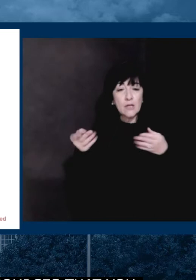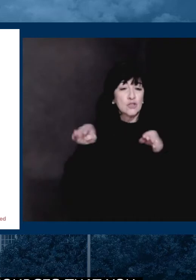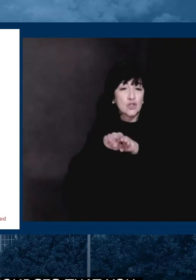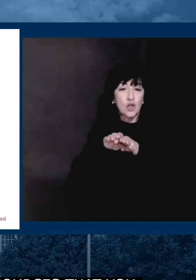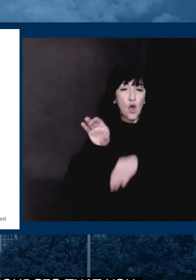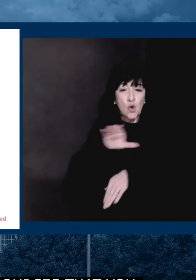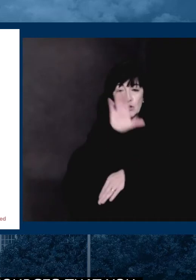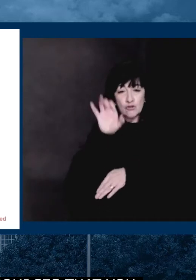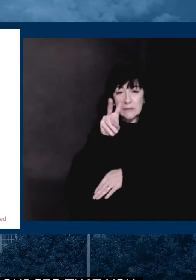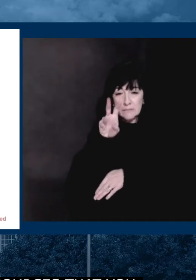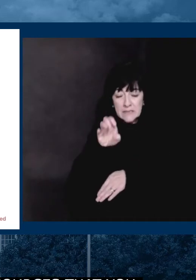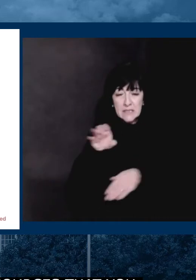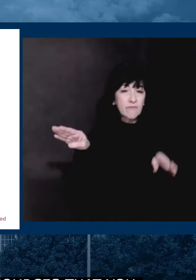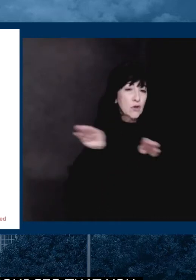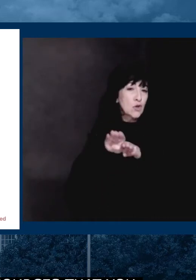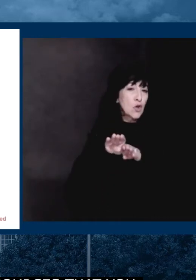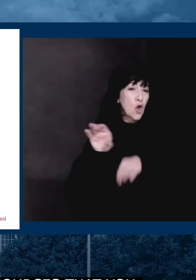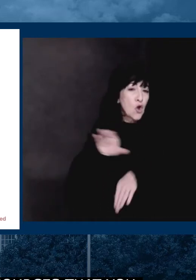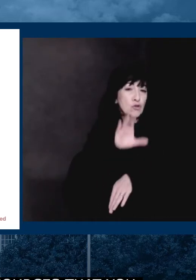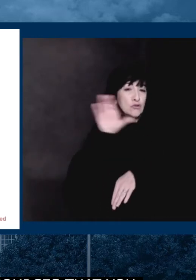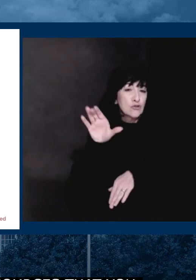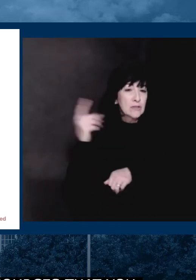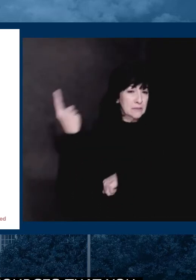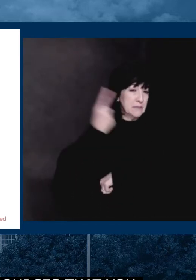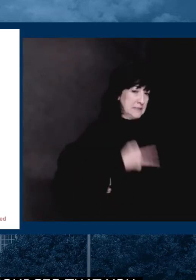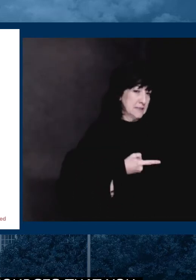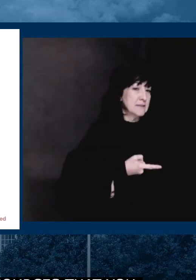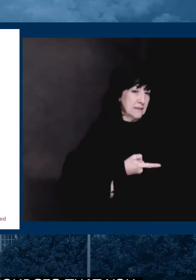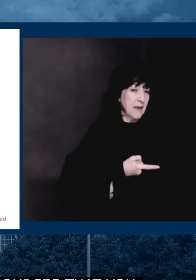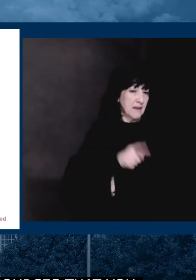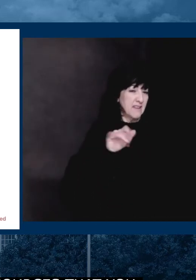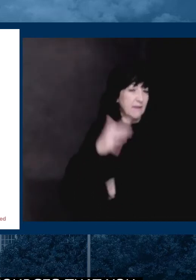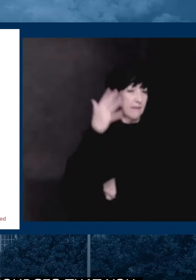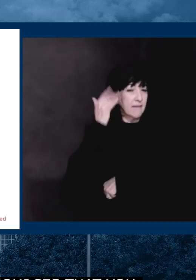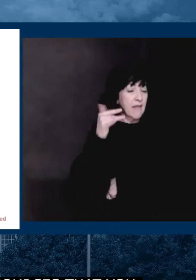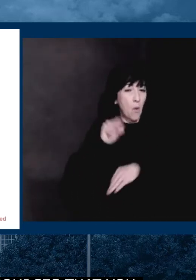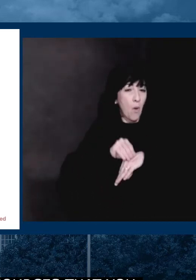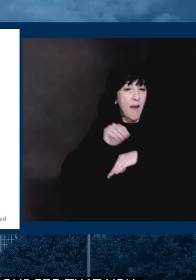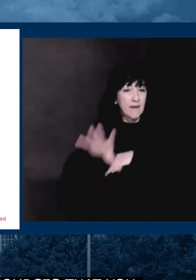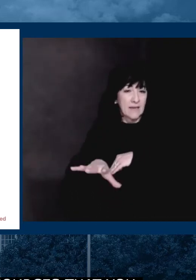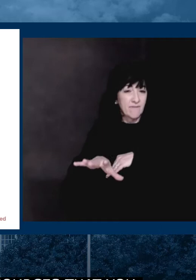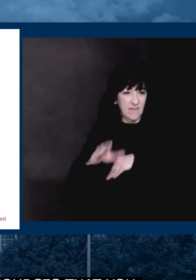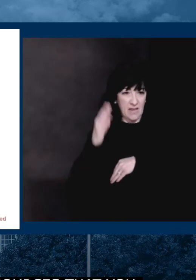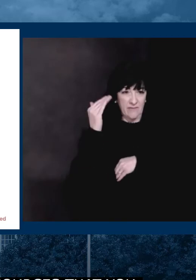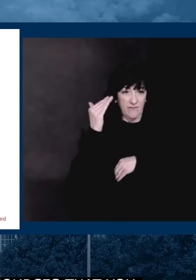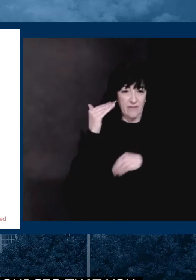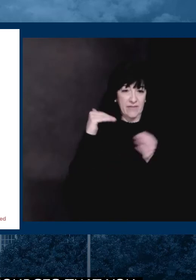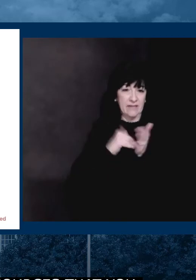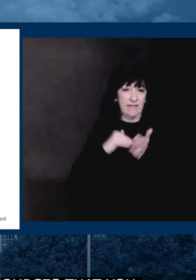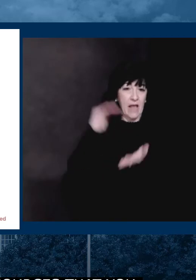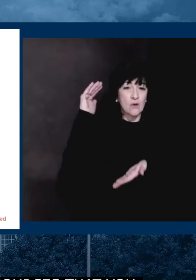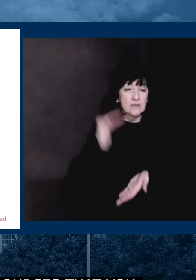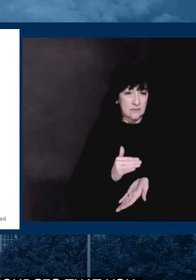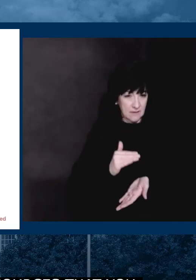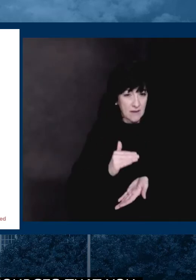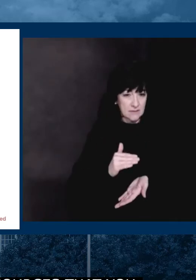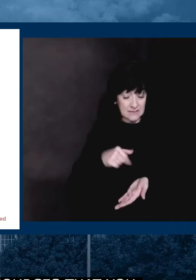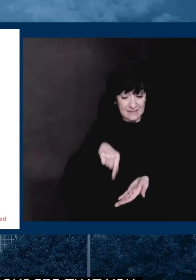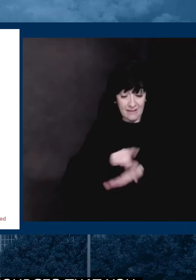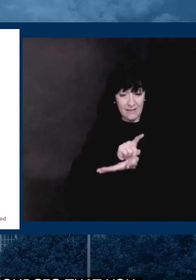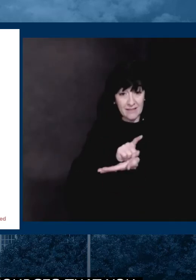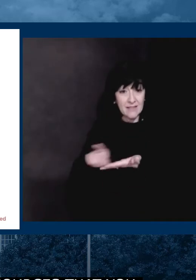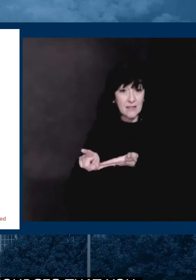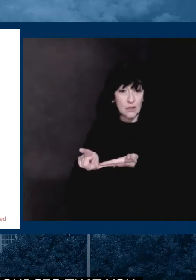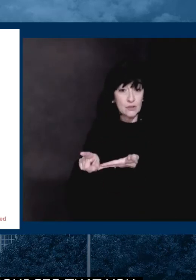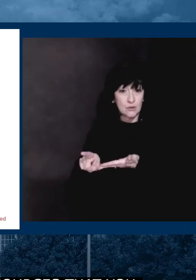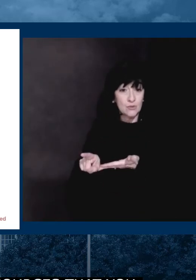Day. So if you would have, pulled out the averages per day, we've been right back at that 60,000 number. This week we have, the only